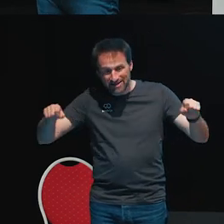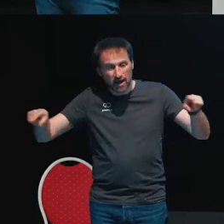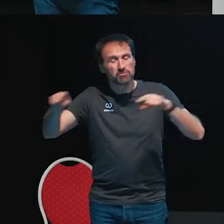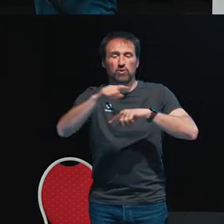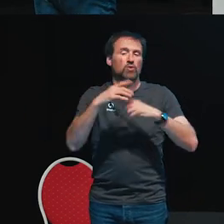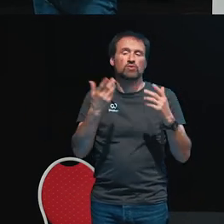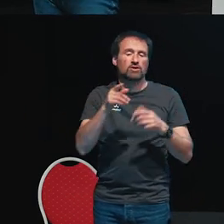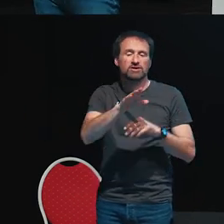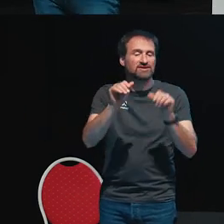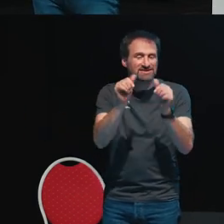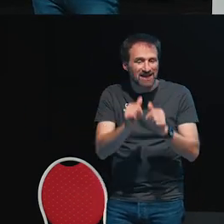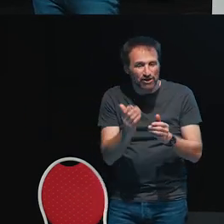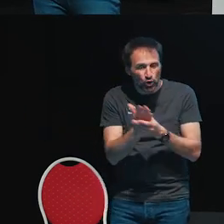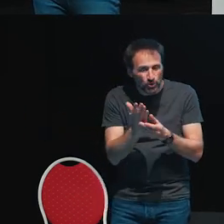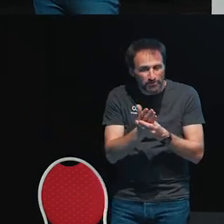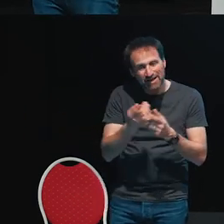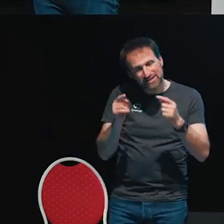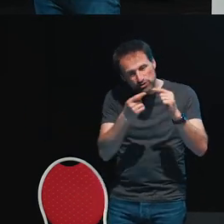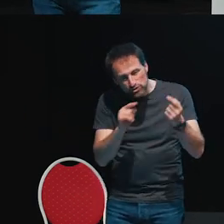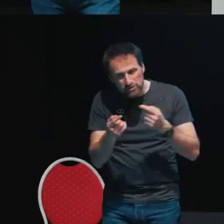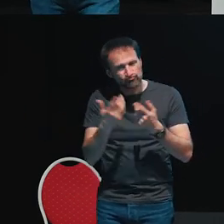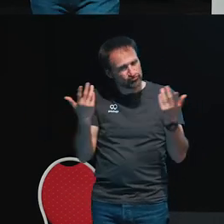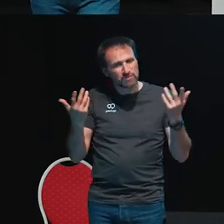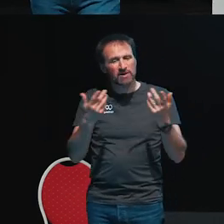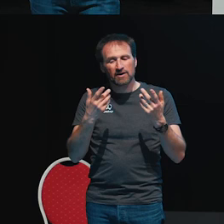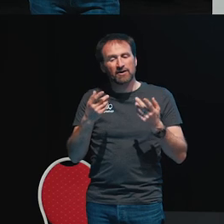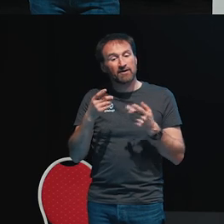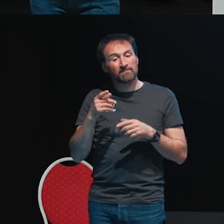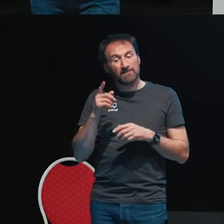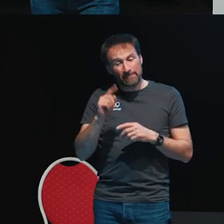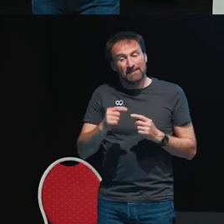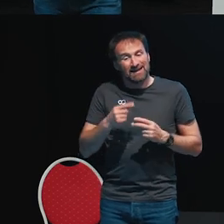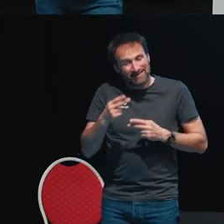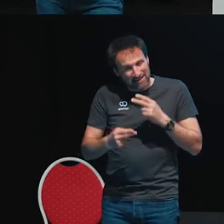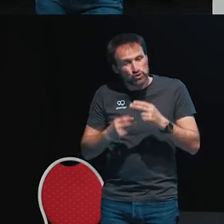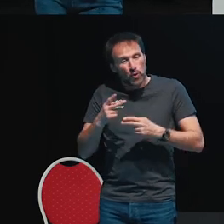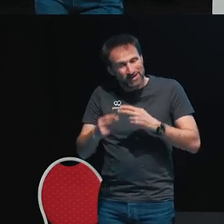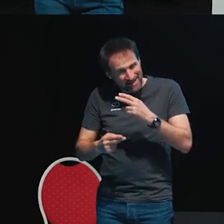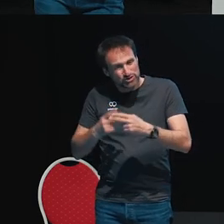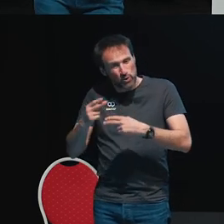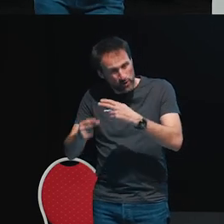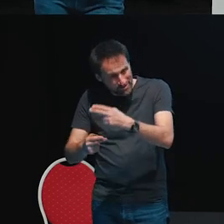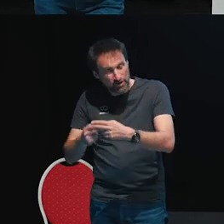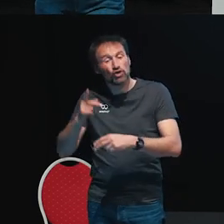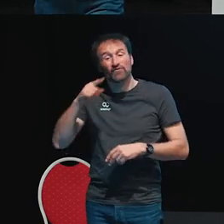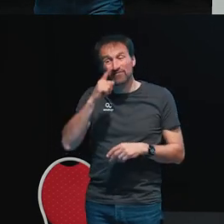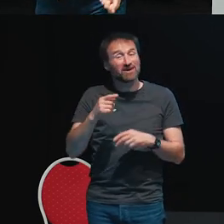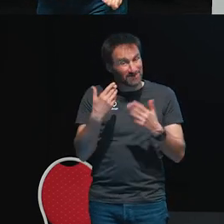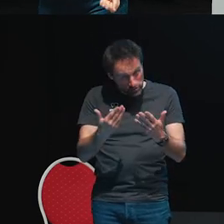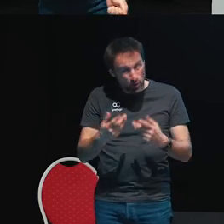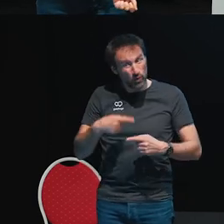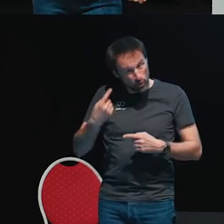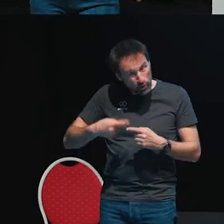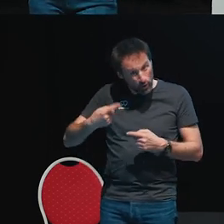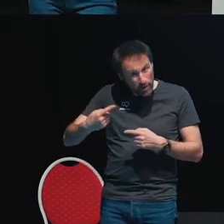and then going through that thing and doing that iteration. And once that's done enough, then it finally gets to